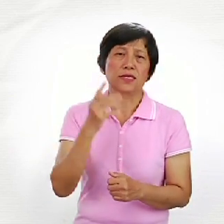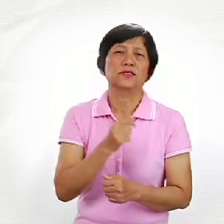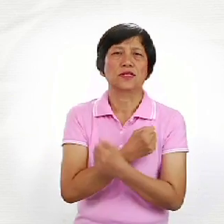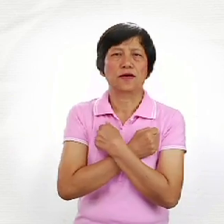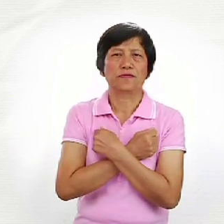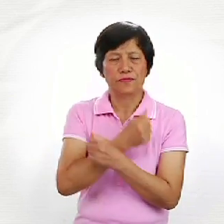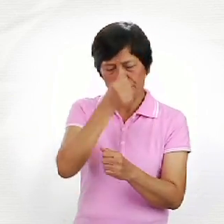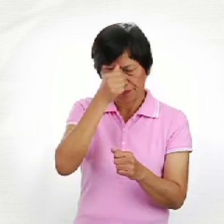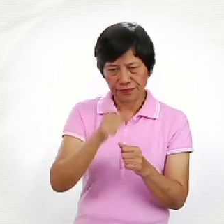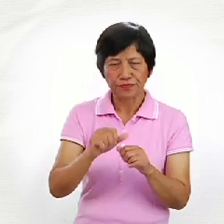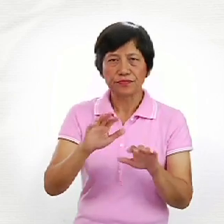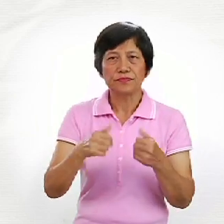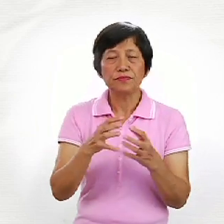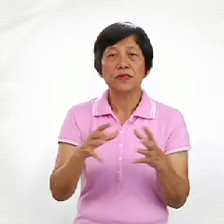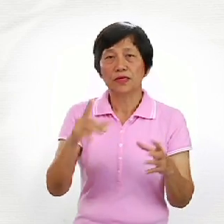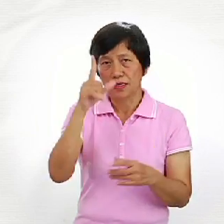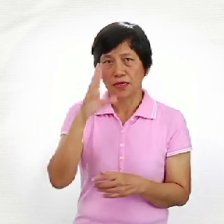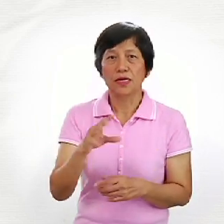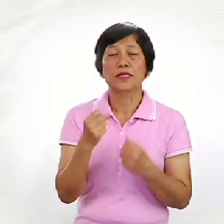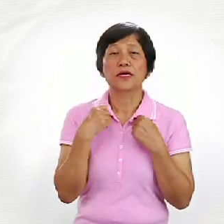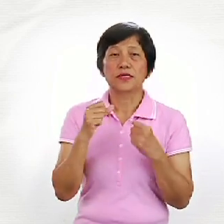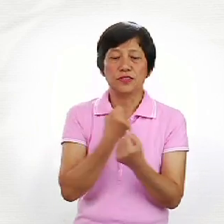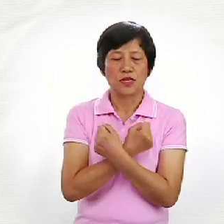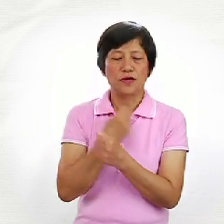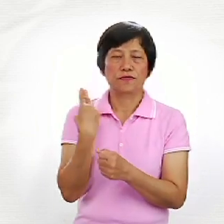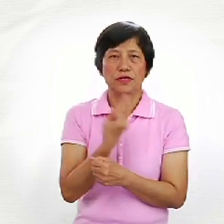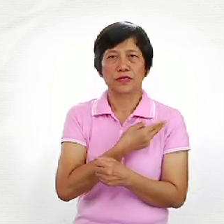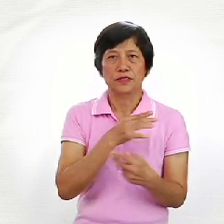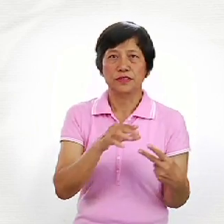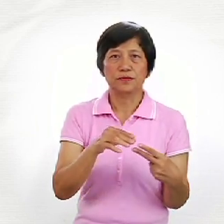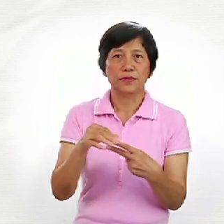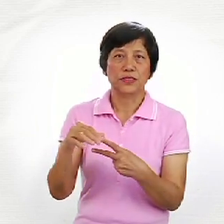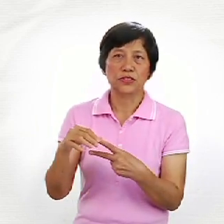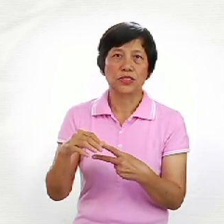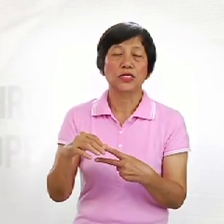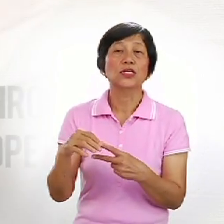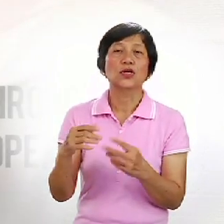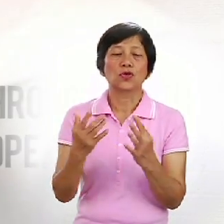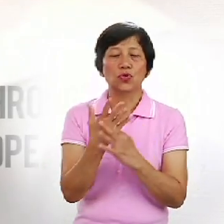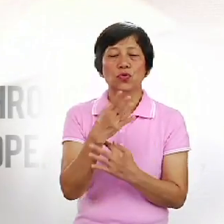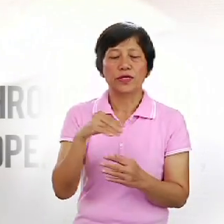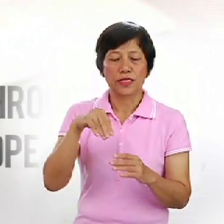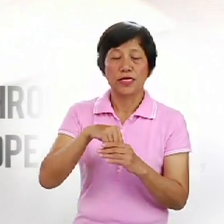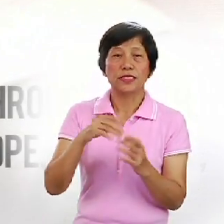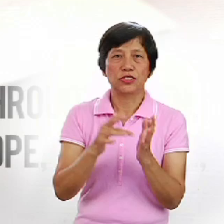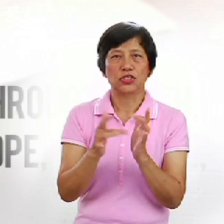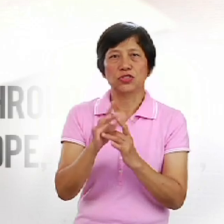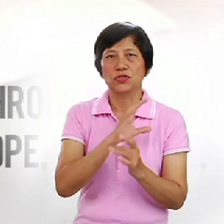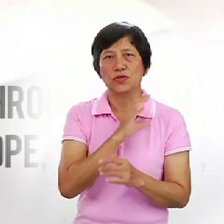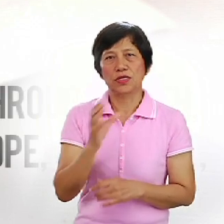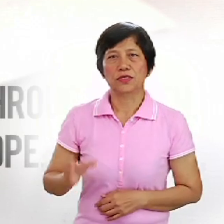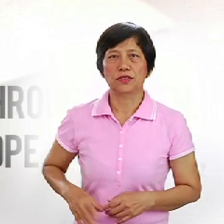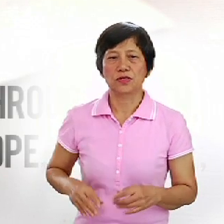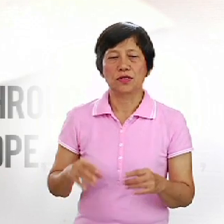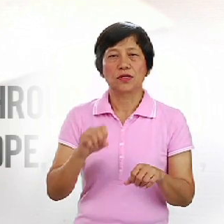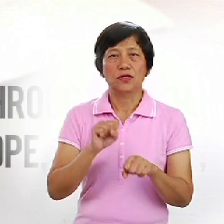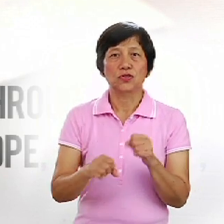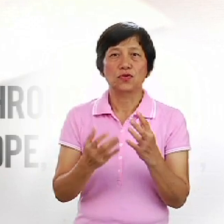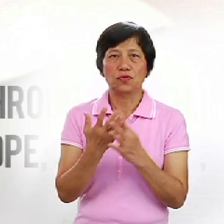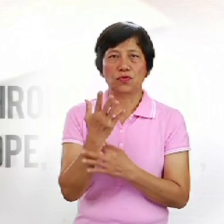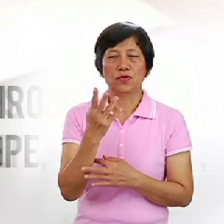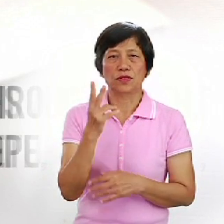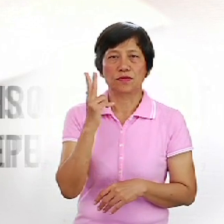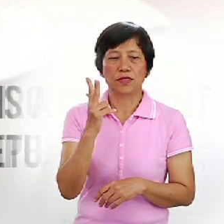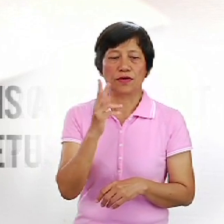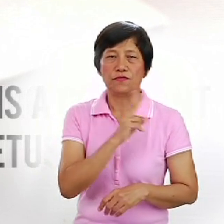God has loved us, especially through and in Jesus Christ. So through the three virtues, faith, hope,